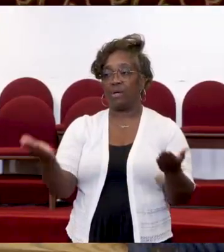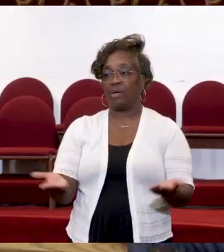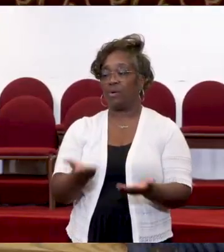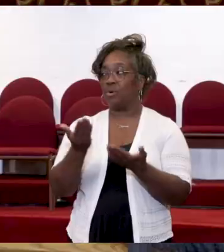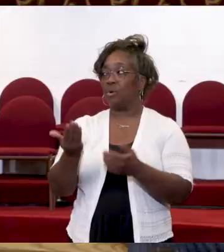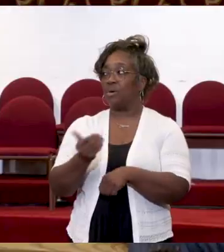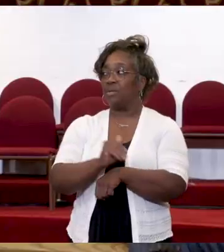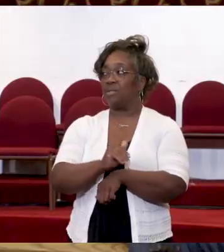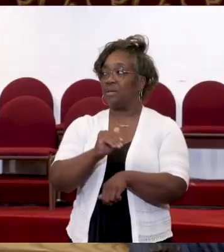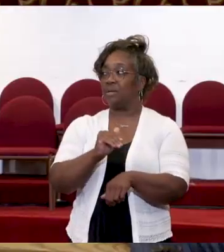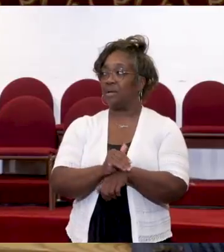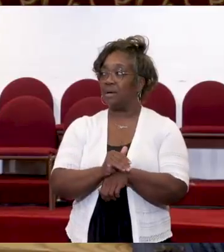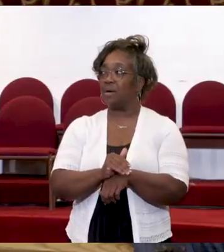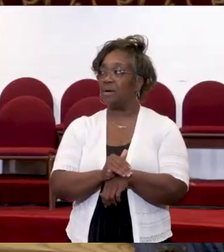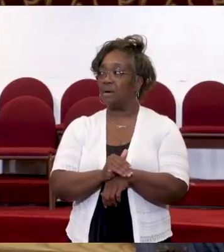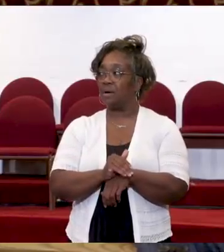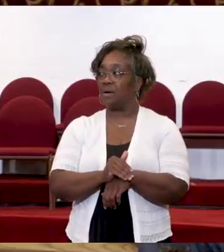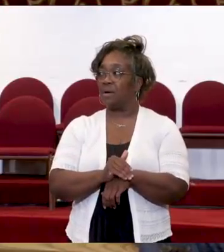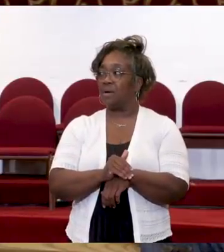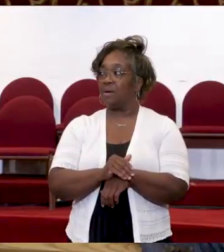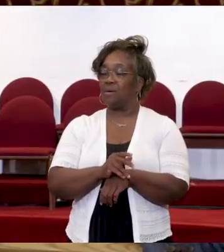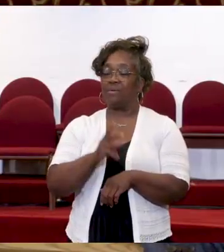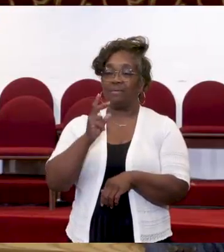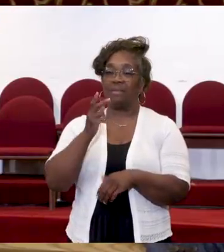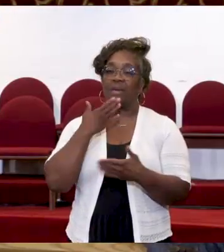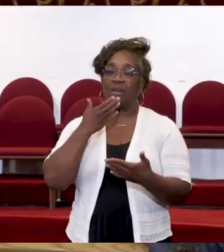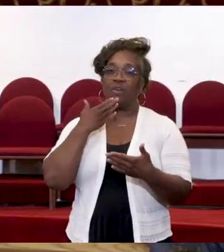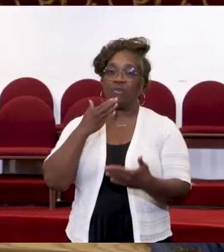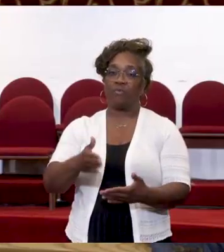and see the hospitality of Solomon's Temple. How about